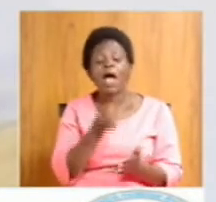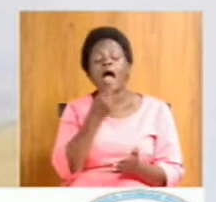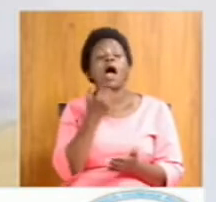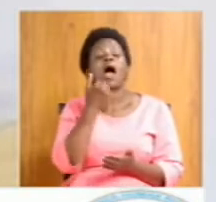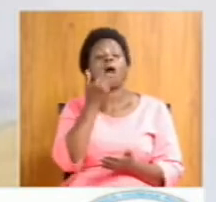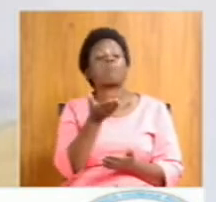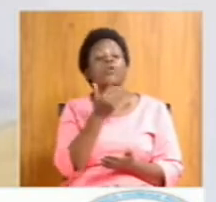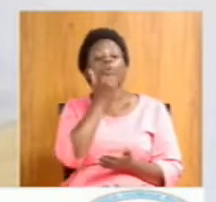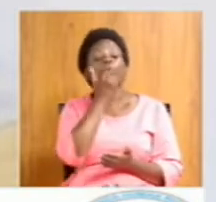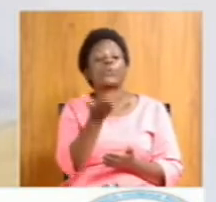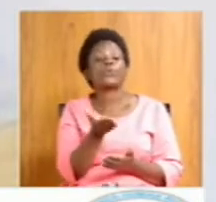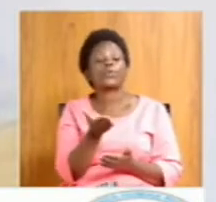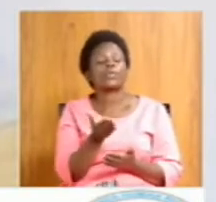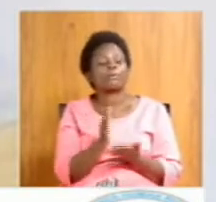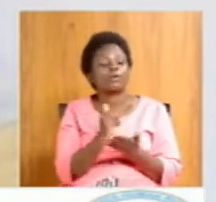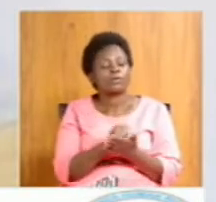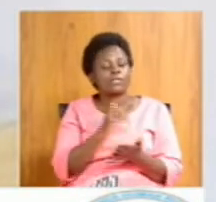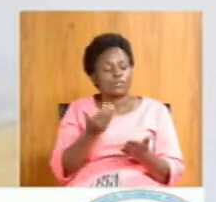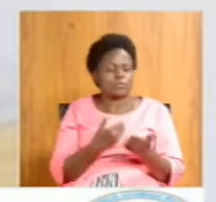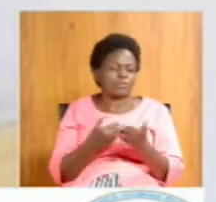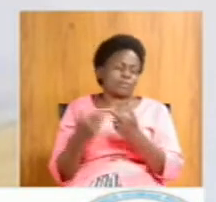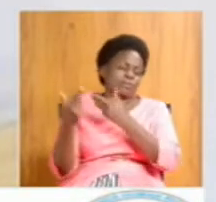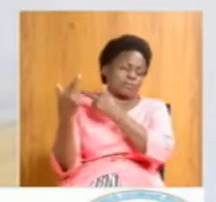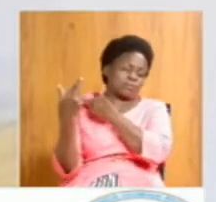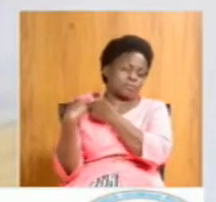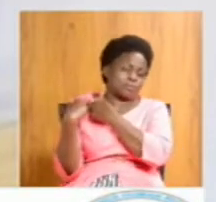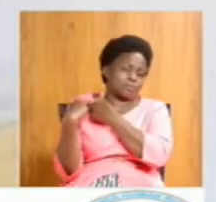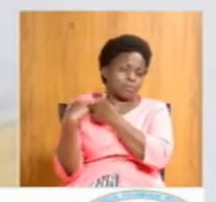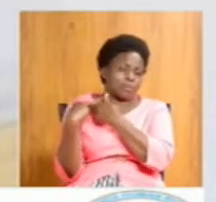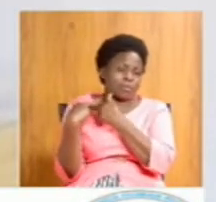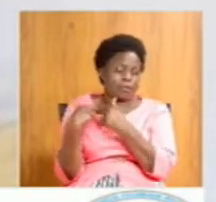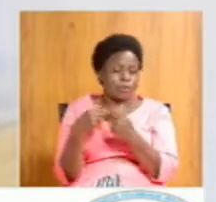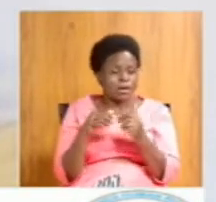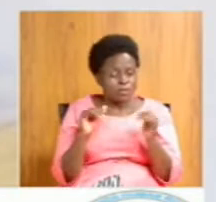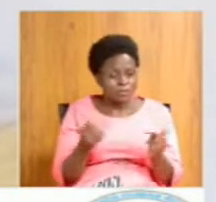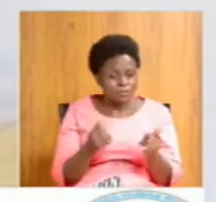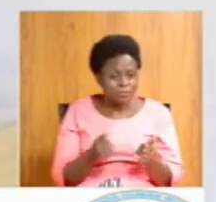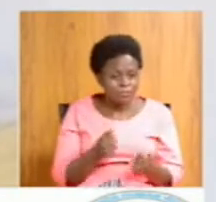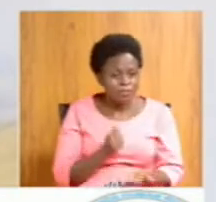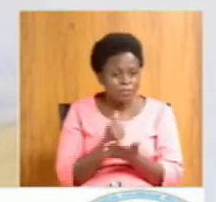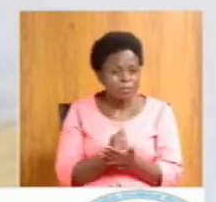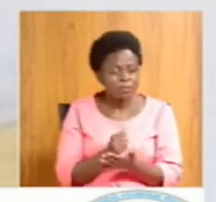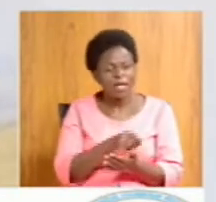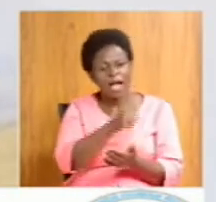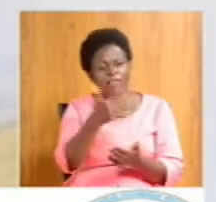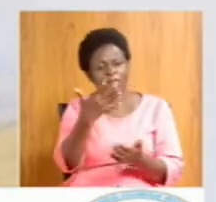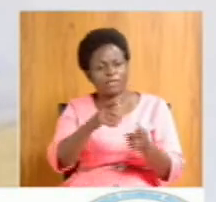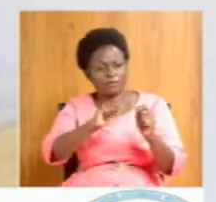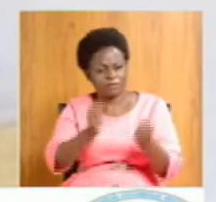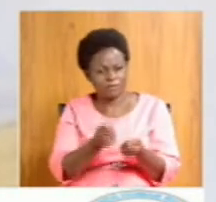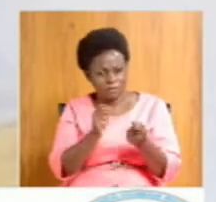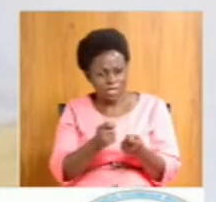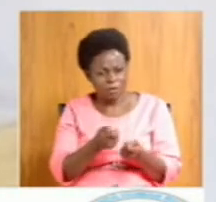not there. And because it was our response to such a person, we had to improvise, help him get five types of drugs from Khaleesi